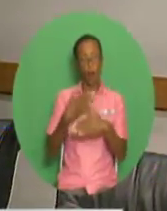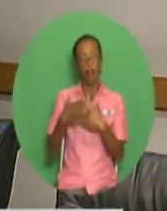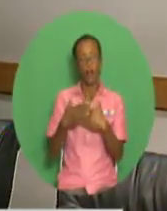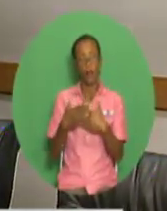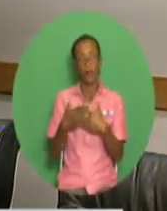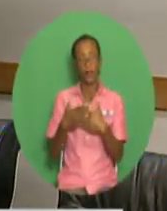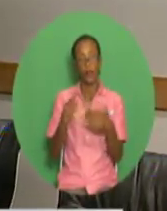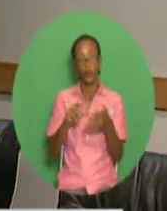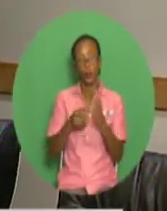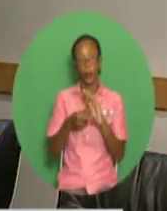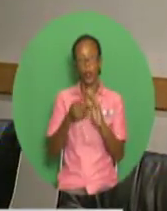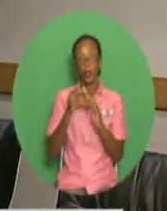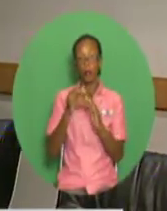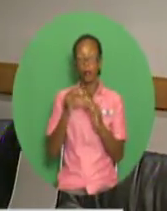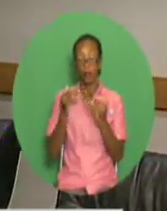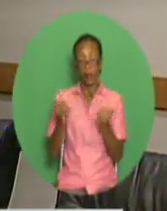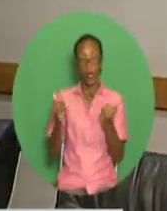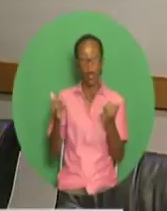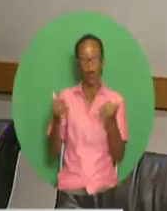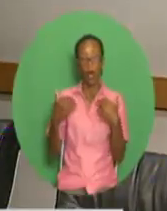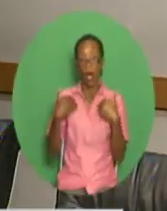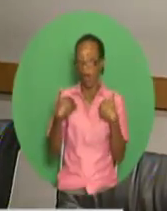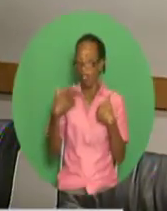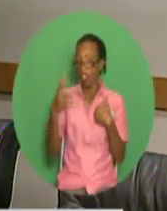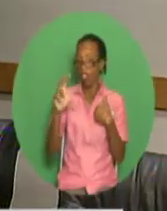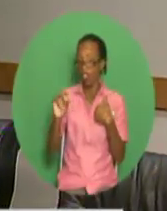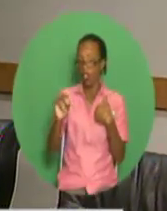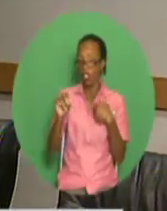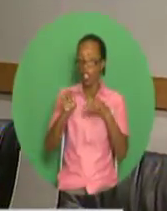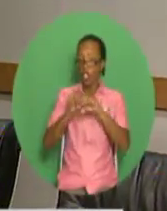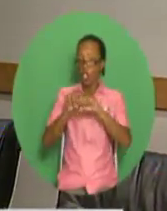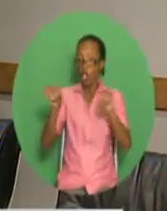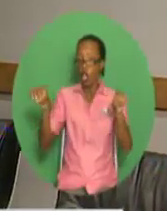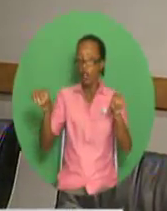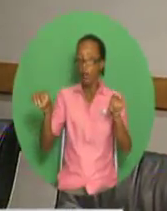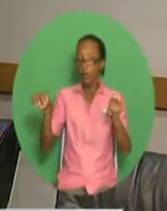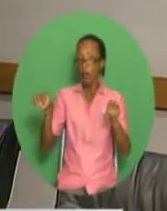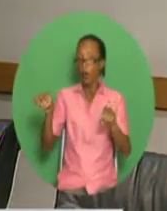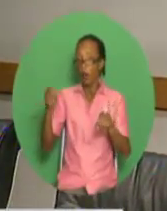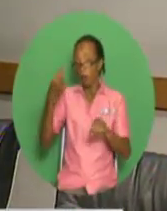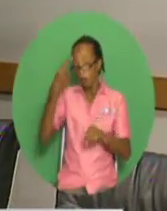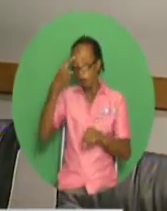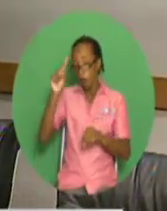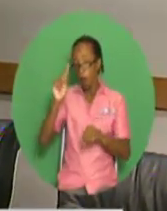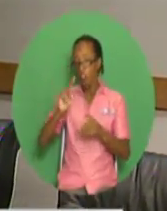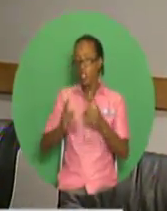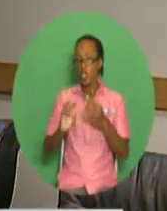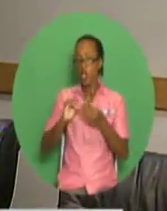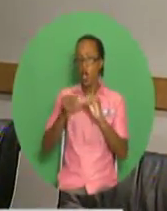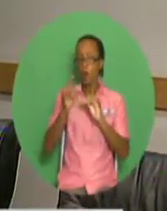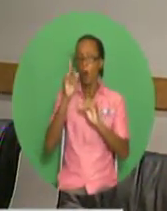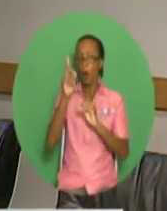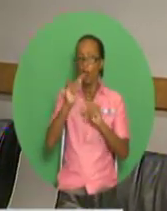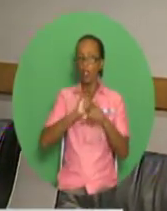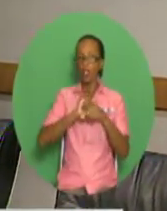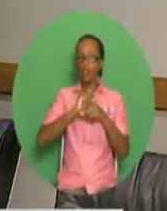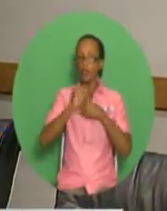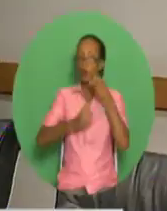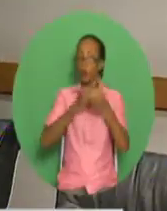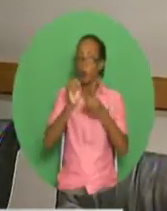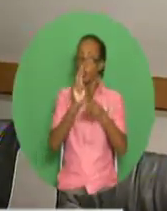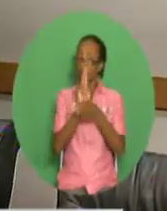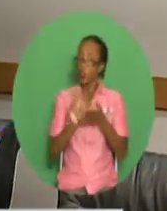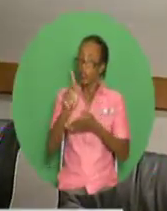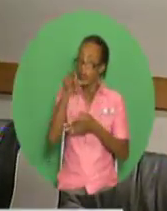able to secure 30 full scholarships to the #1 sporting university in the world, Beijing Sports University,